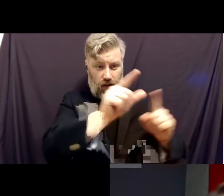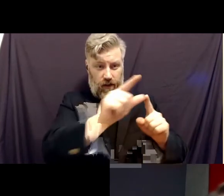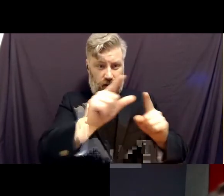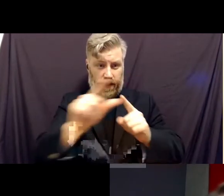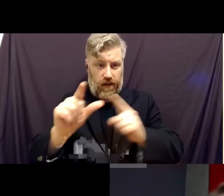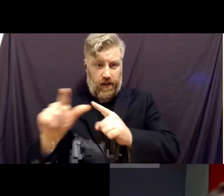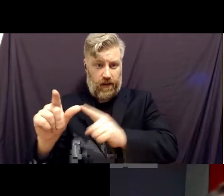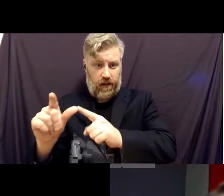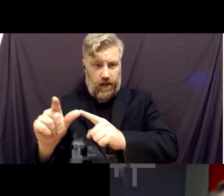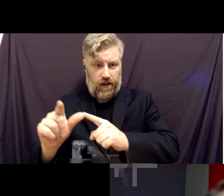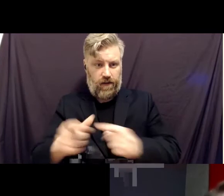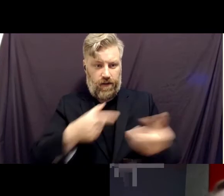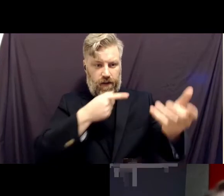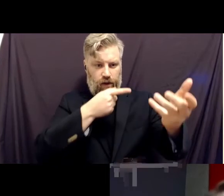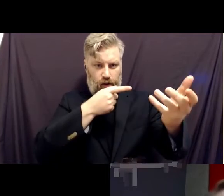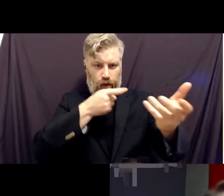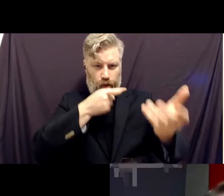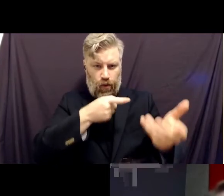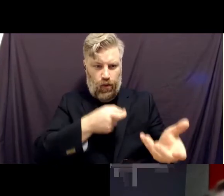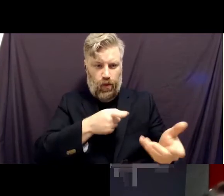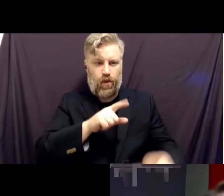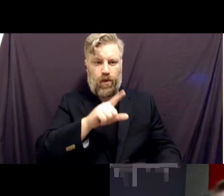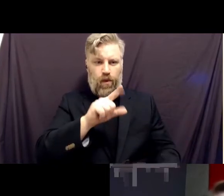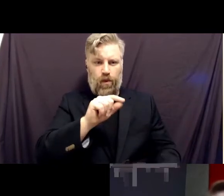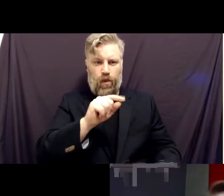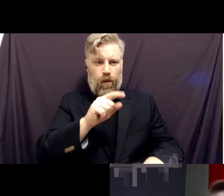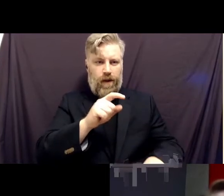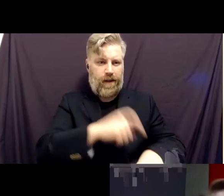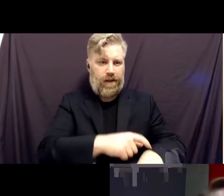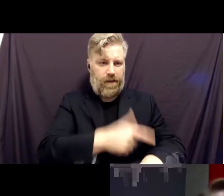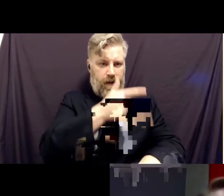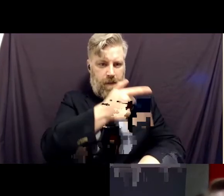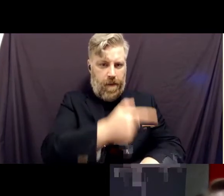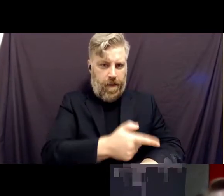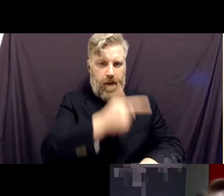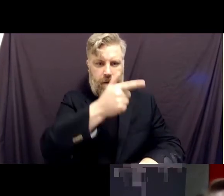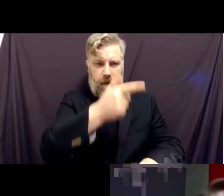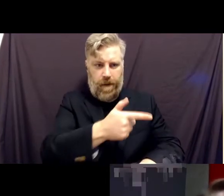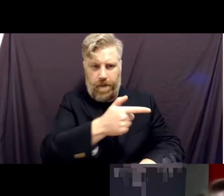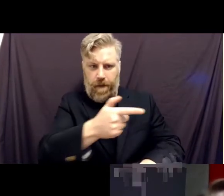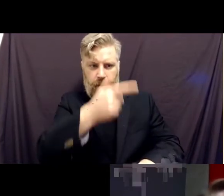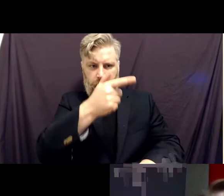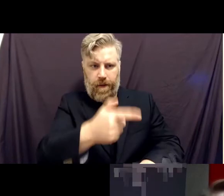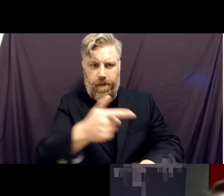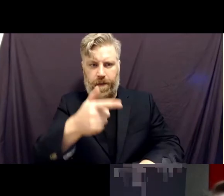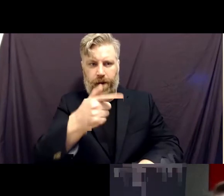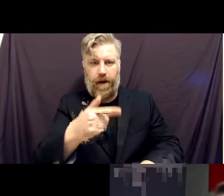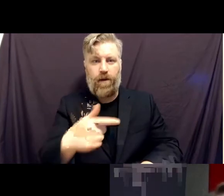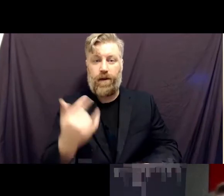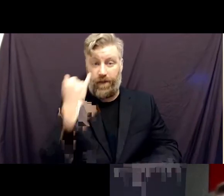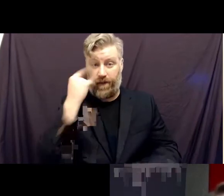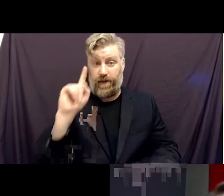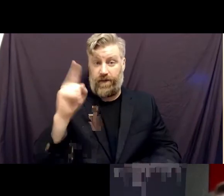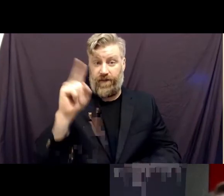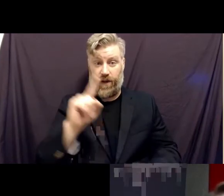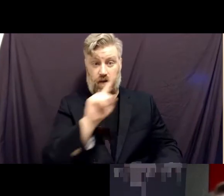shoot it 20 times, you know, that you can see this A here. Yeah, and if you take your finger,